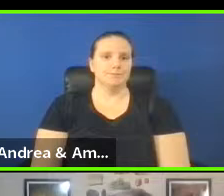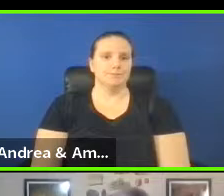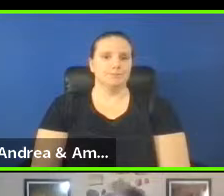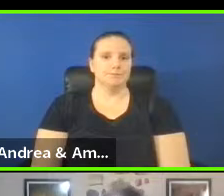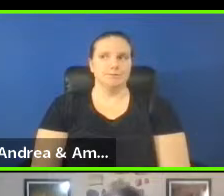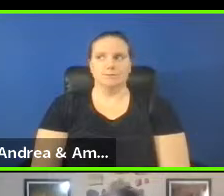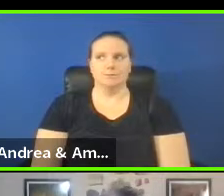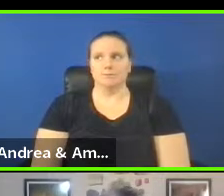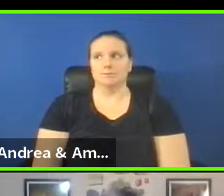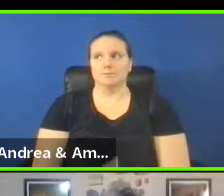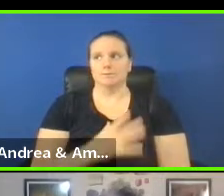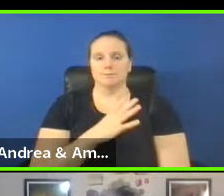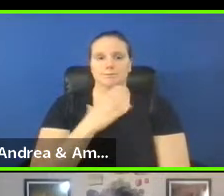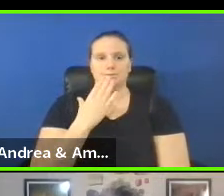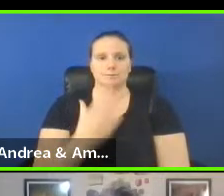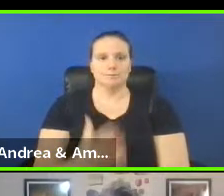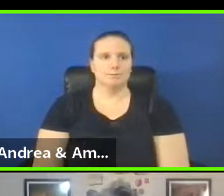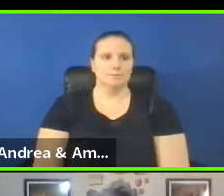Thank you.